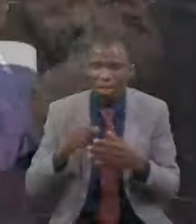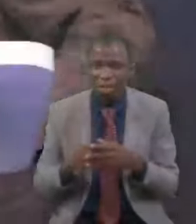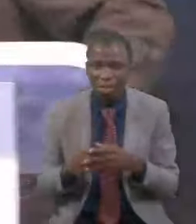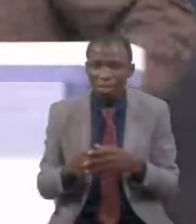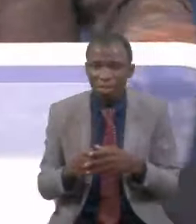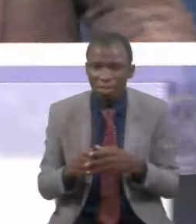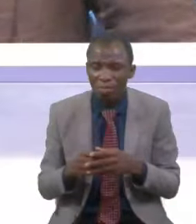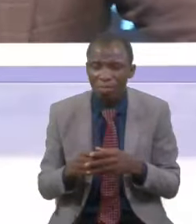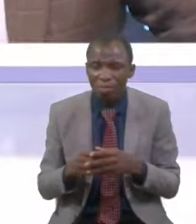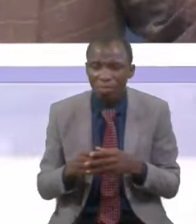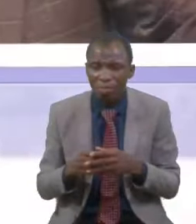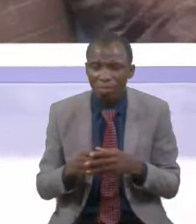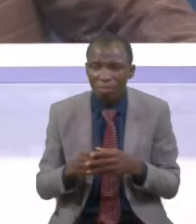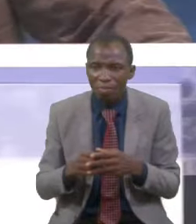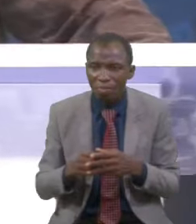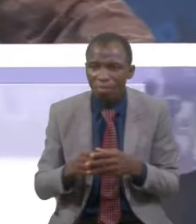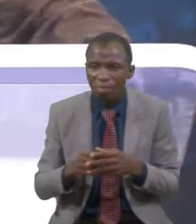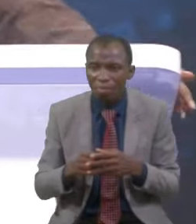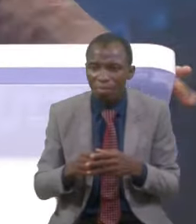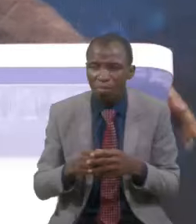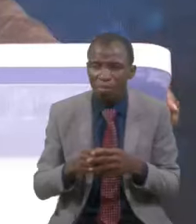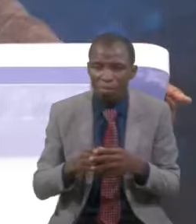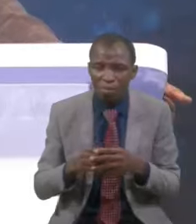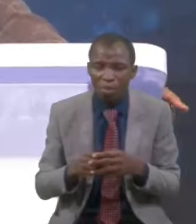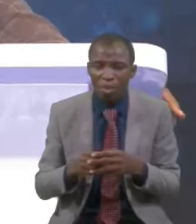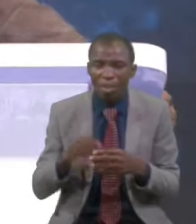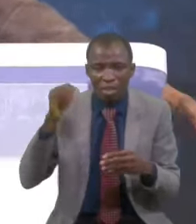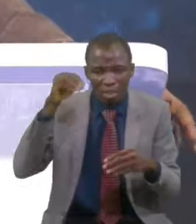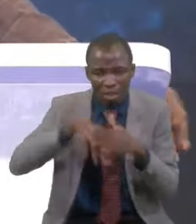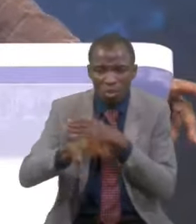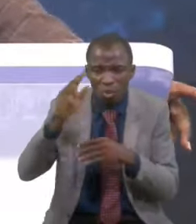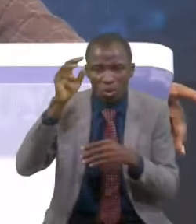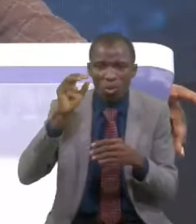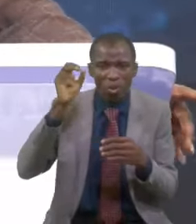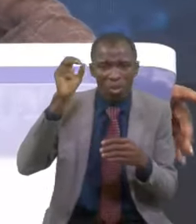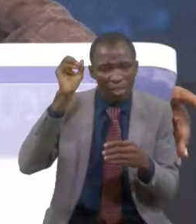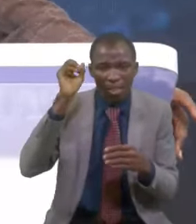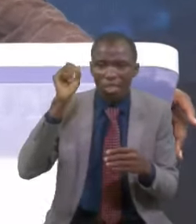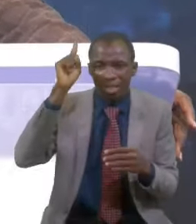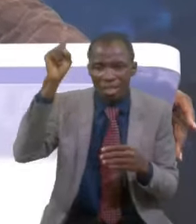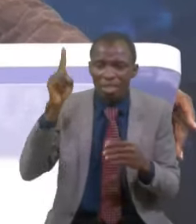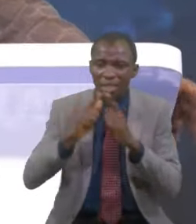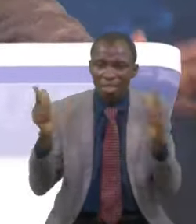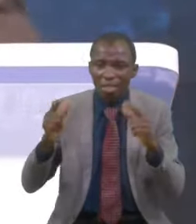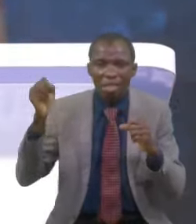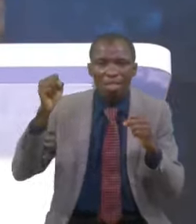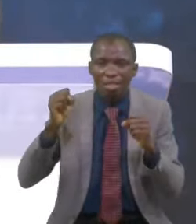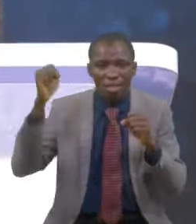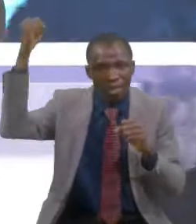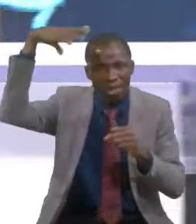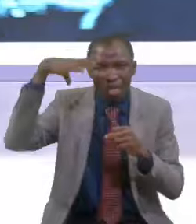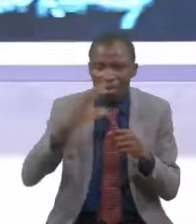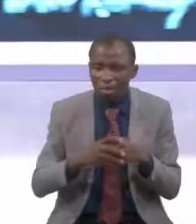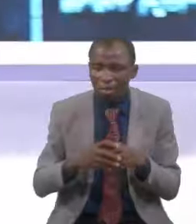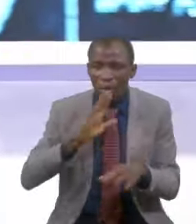is marvelous light. And all that is a gift that the